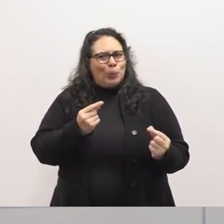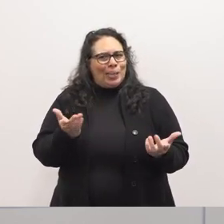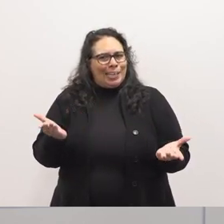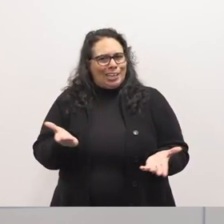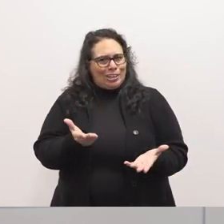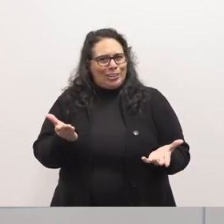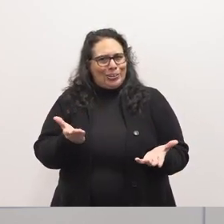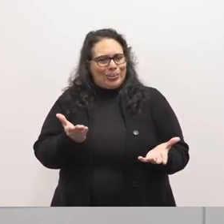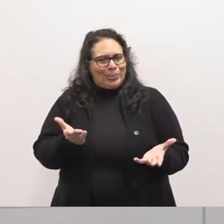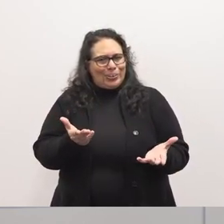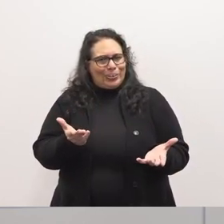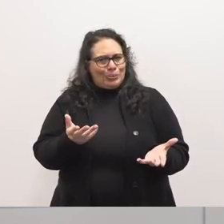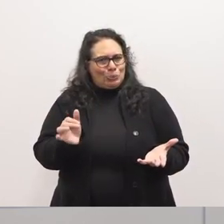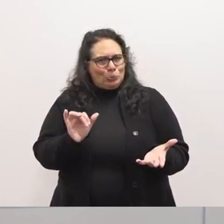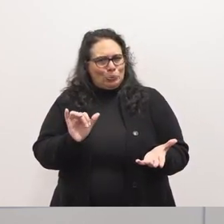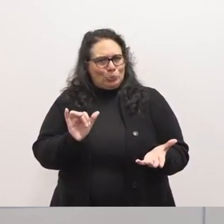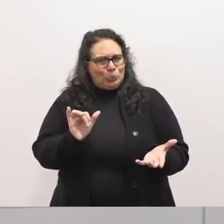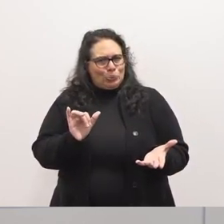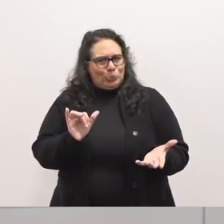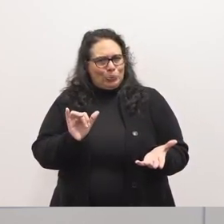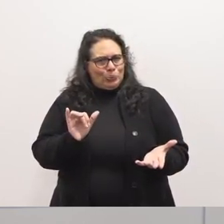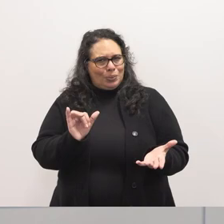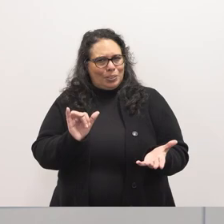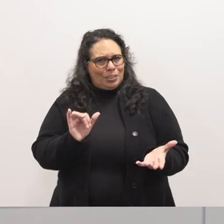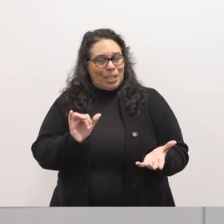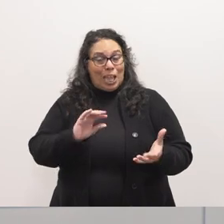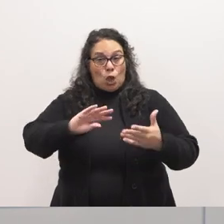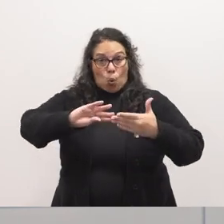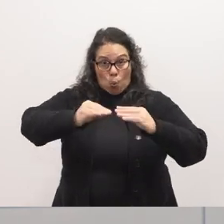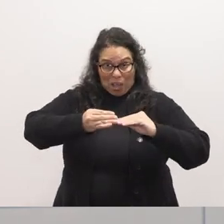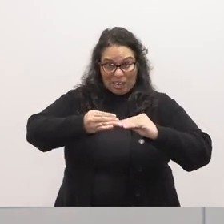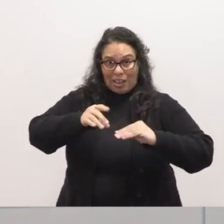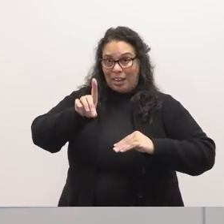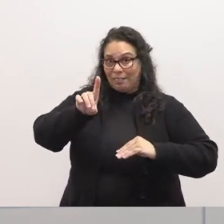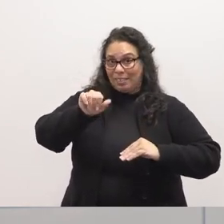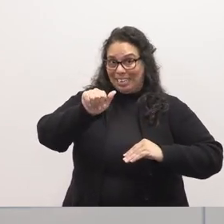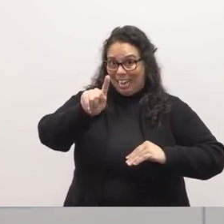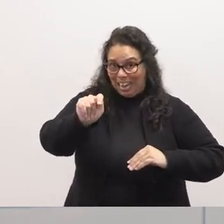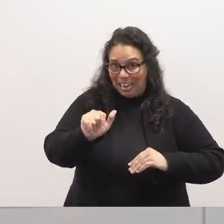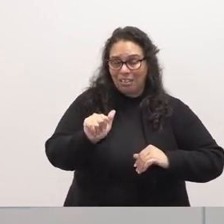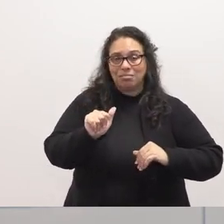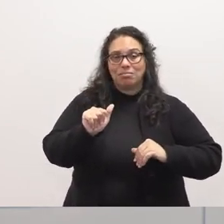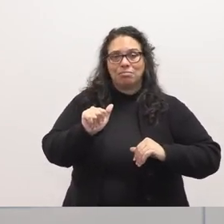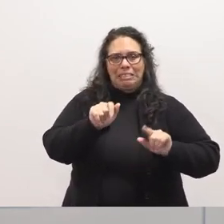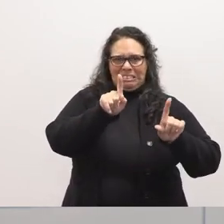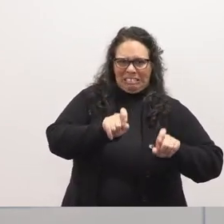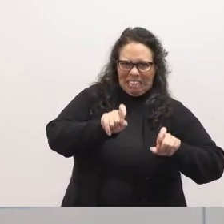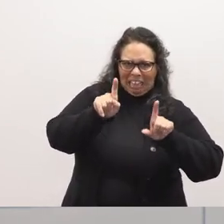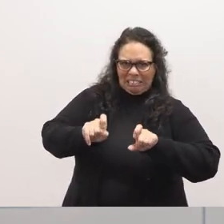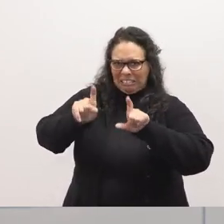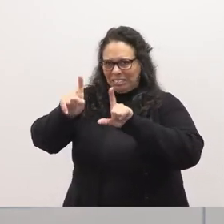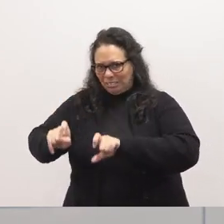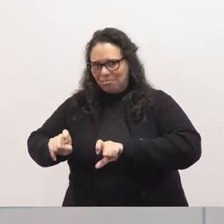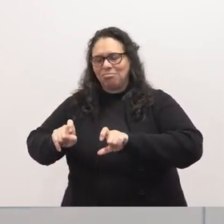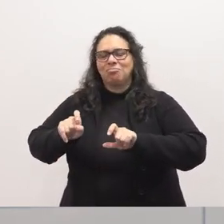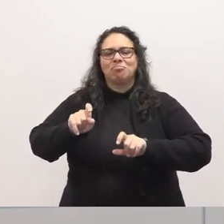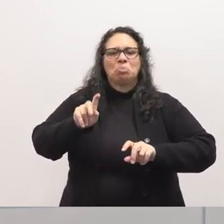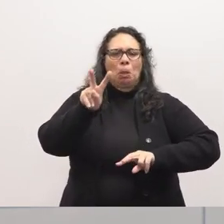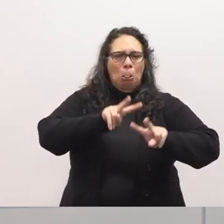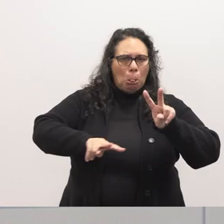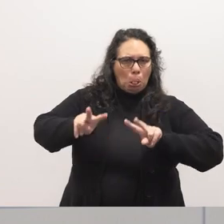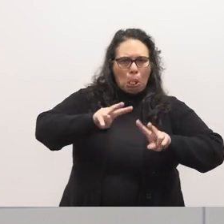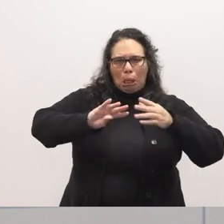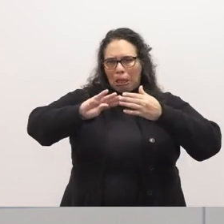here now too. There's qualitative, there's quantitative data. You know, there are tests that people take, and we can look at those and we